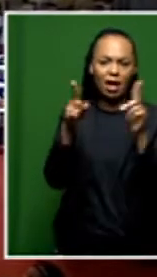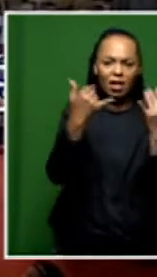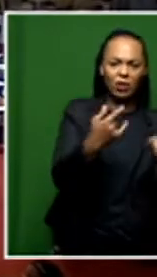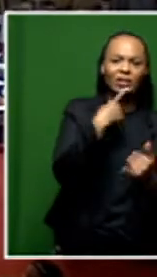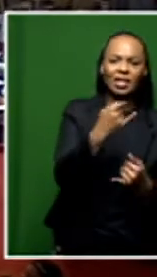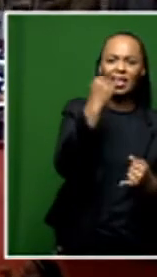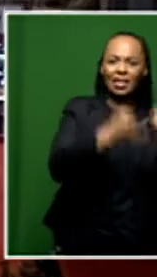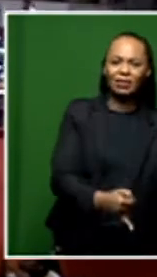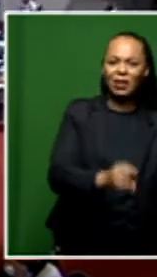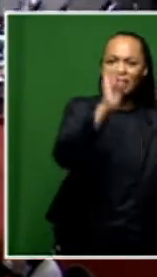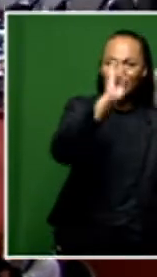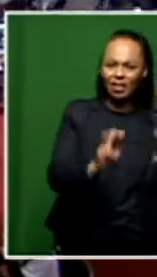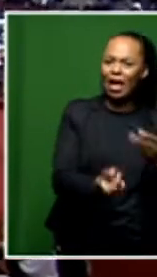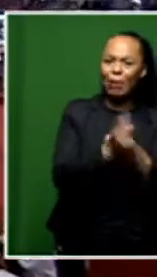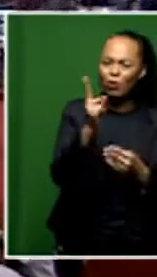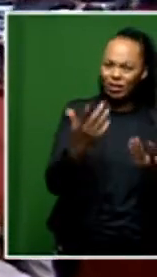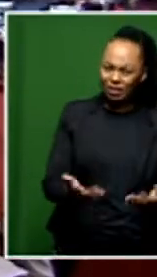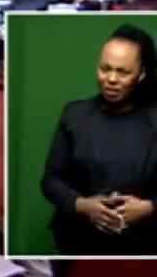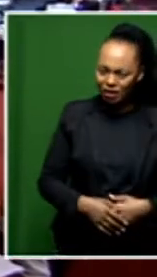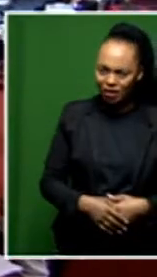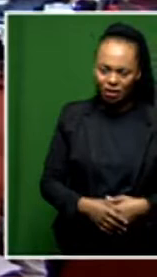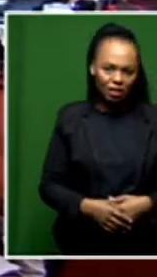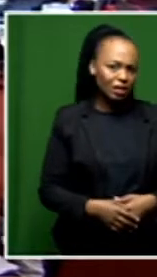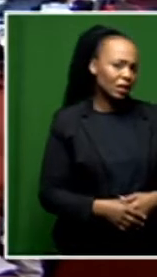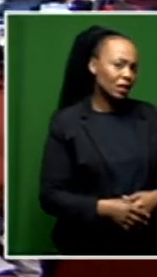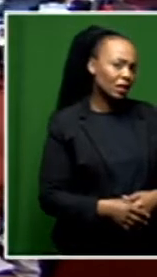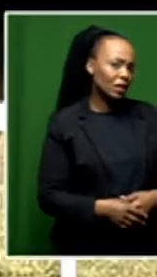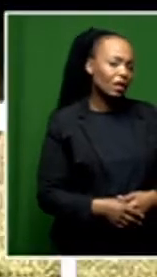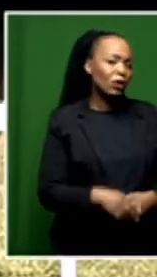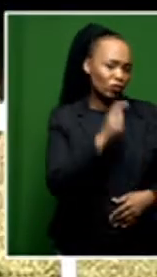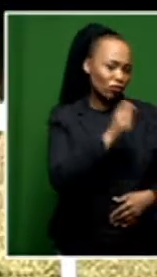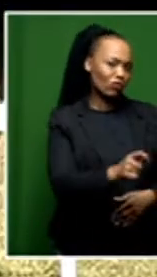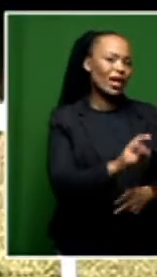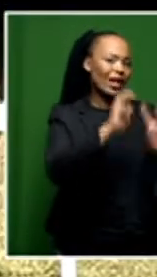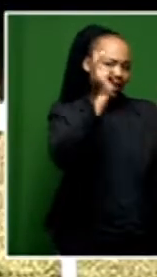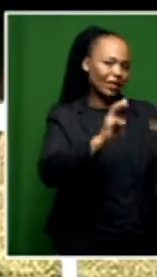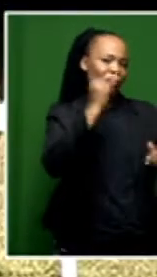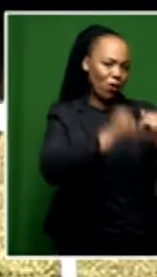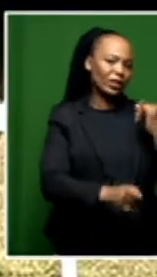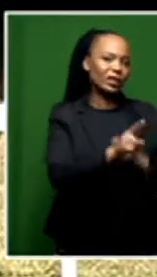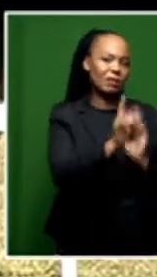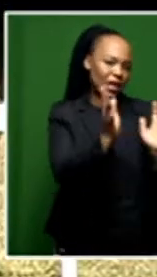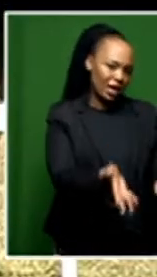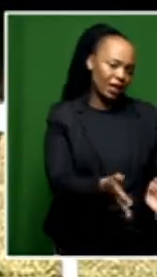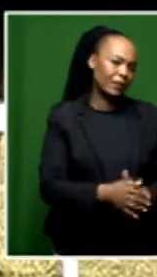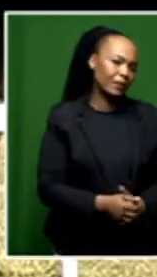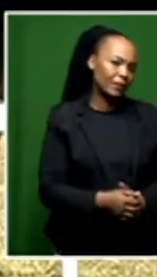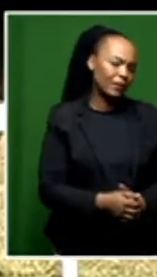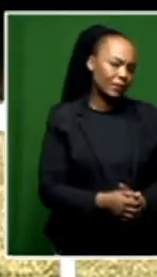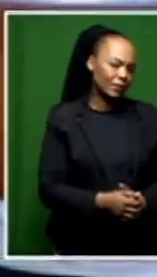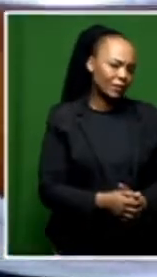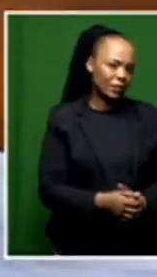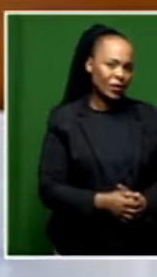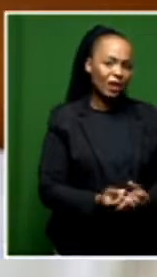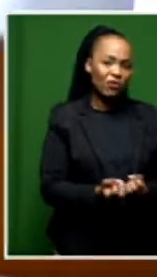electrical fault. What exactly happened? No, indeed, it was an electrical fault. Generator from transformers. There